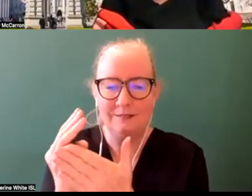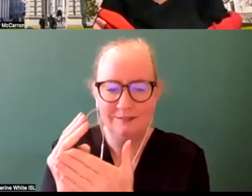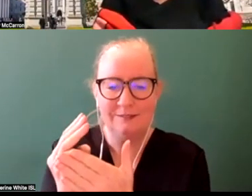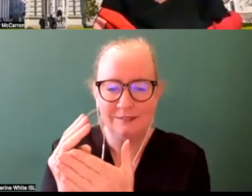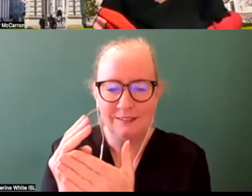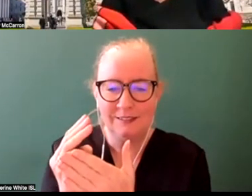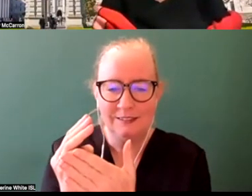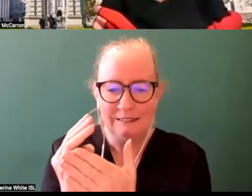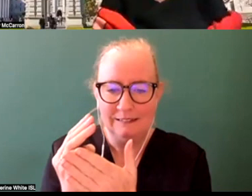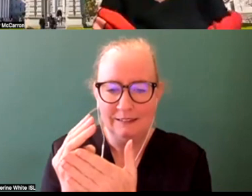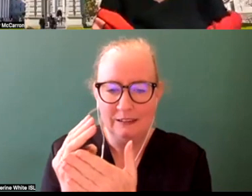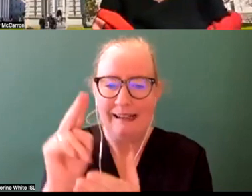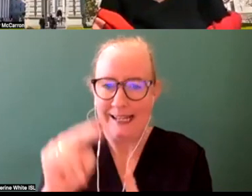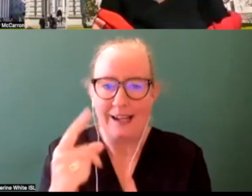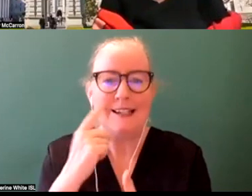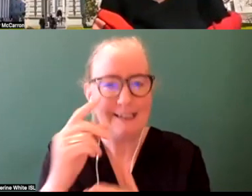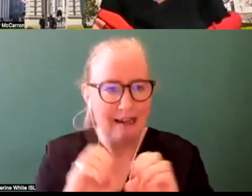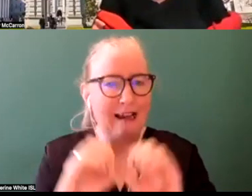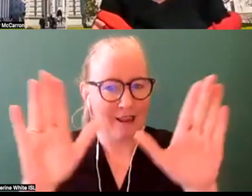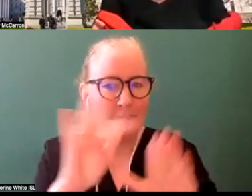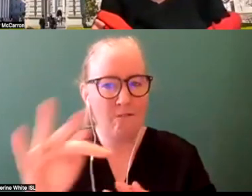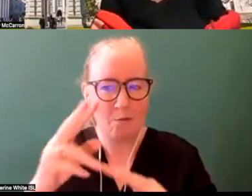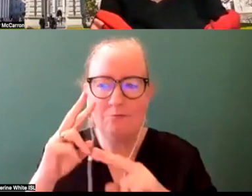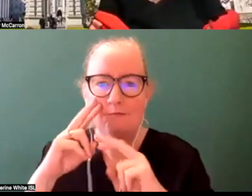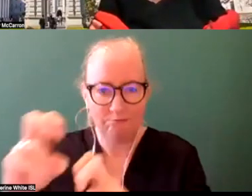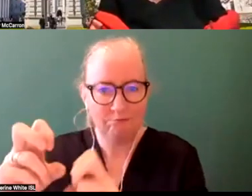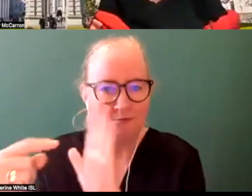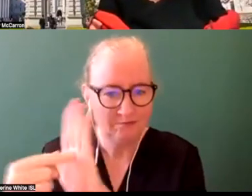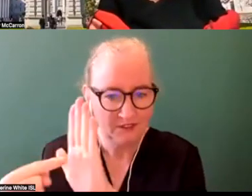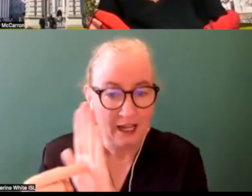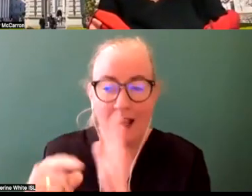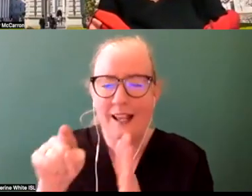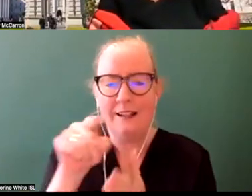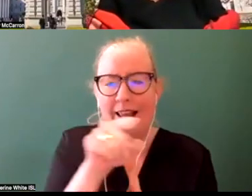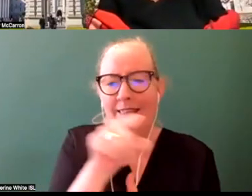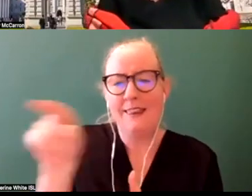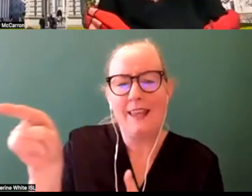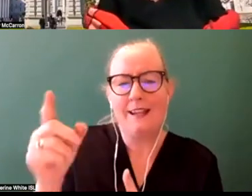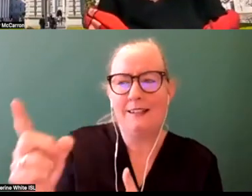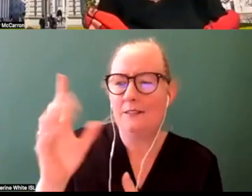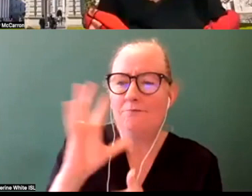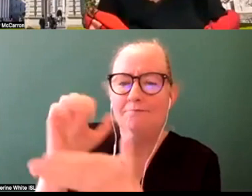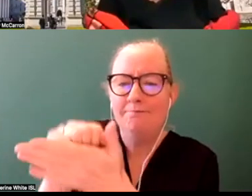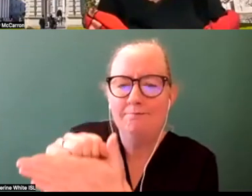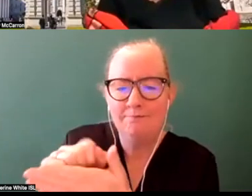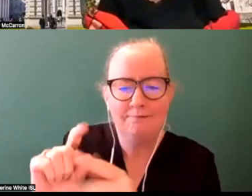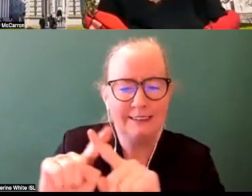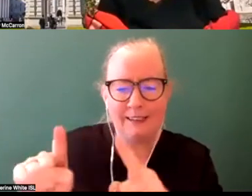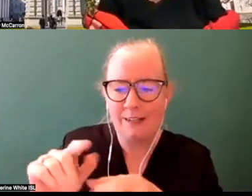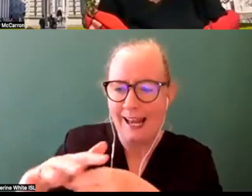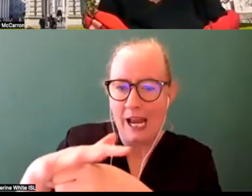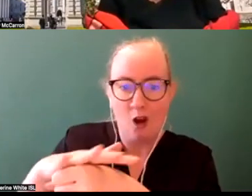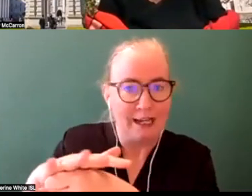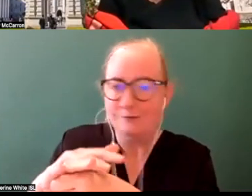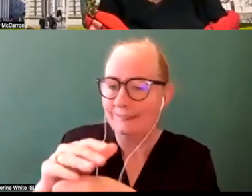quite a bit from the participants. And they identified, you know, areas where maybe that they weren't able